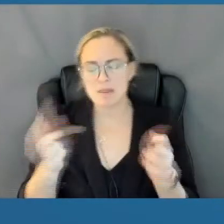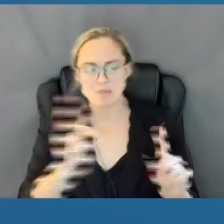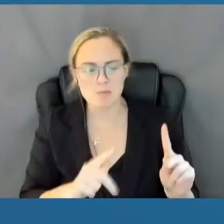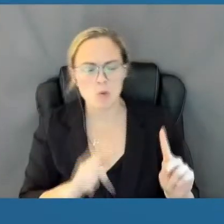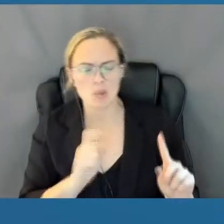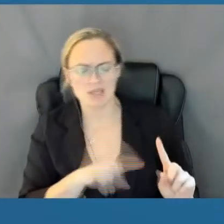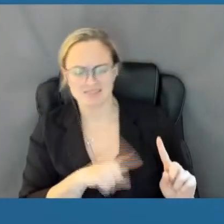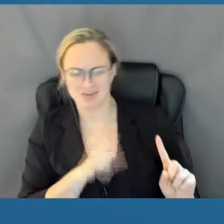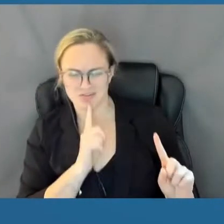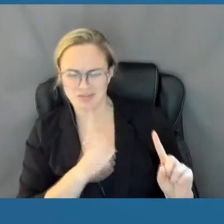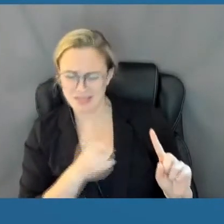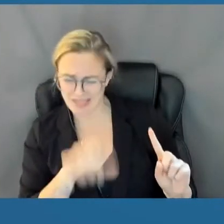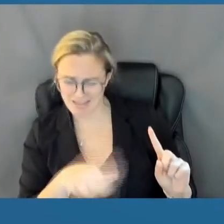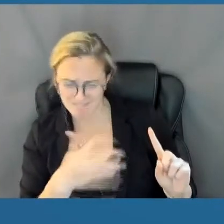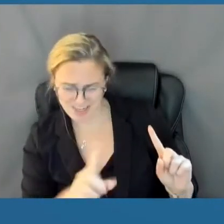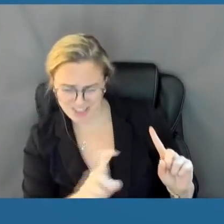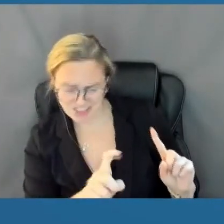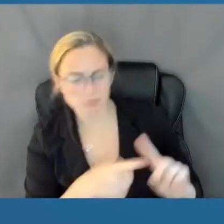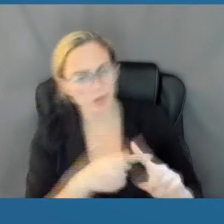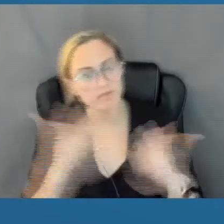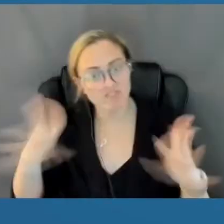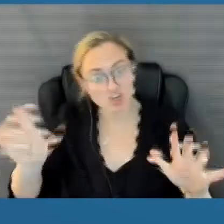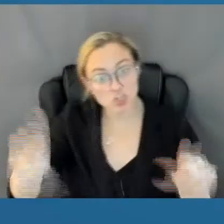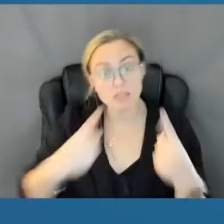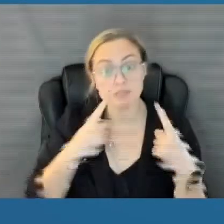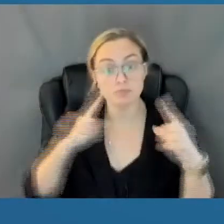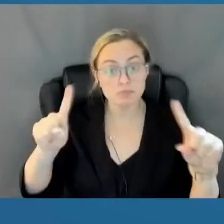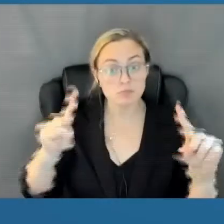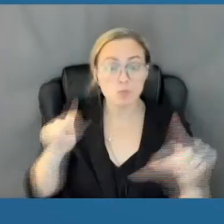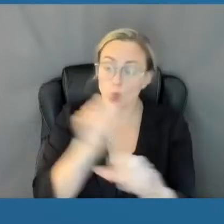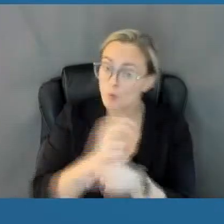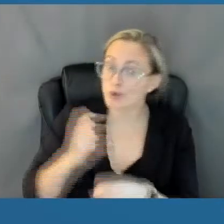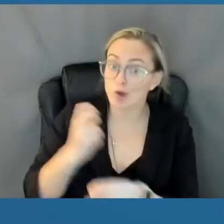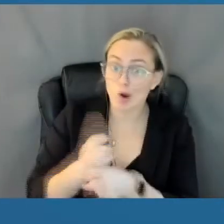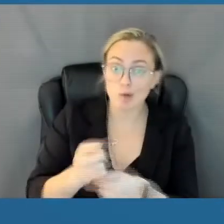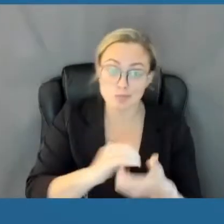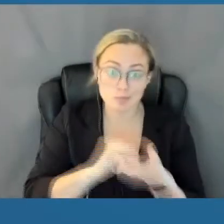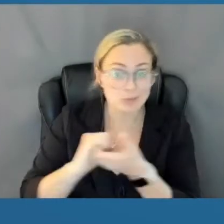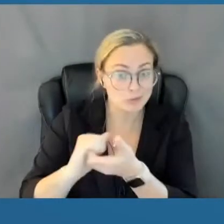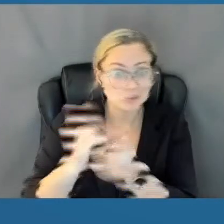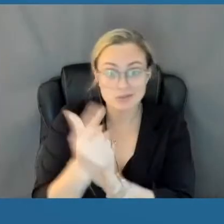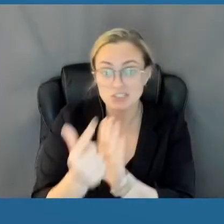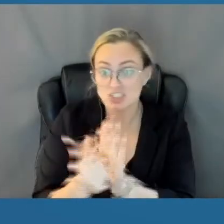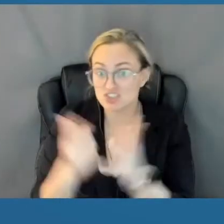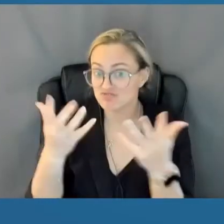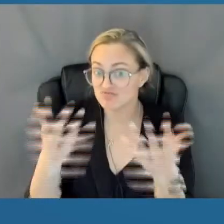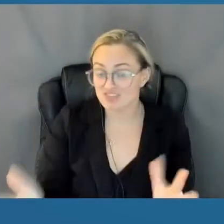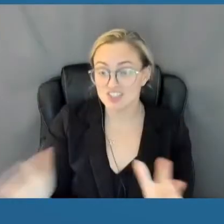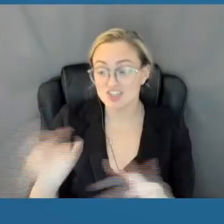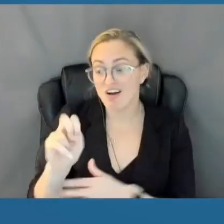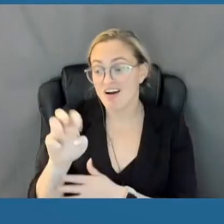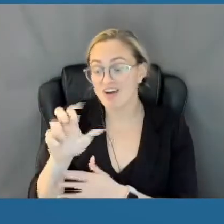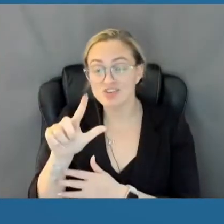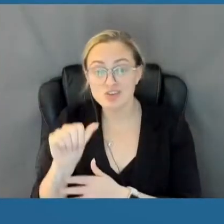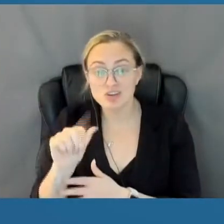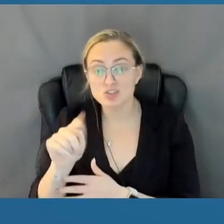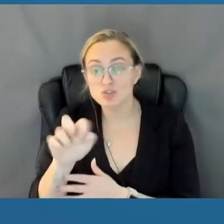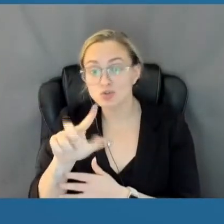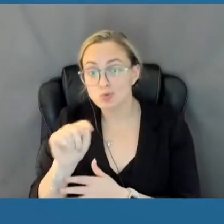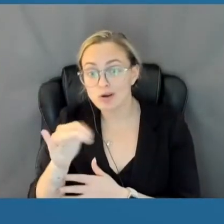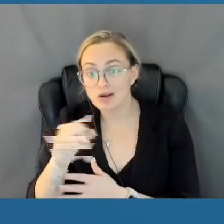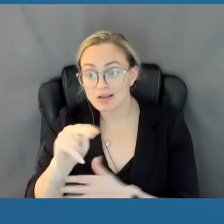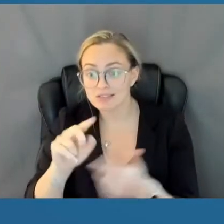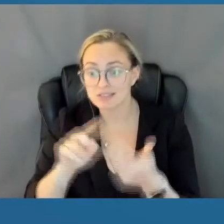done. And we worked so hard with our partners in the legislature, Andre Stewart-Cousins, the majority leader, and Carl Hastie, the